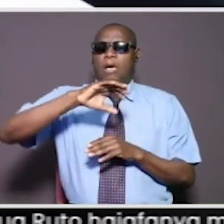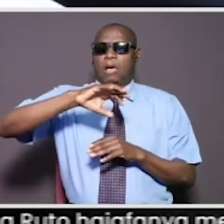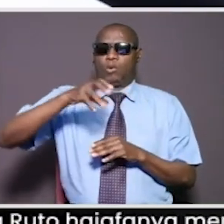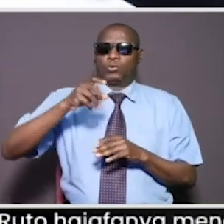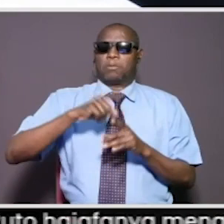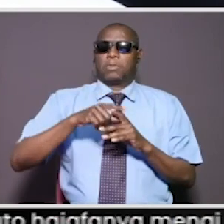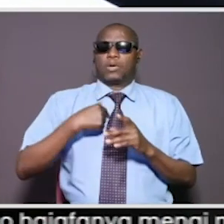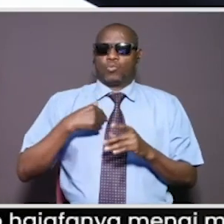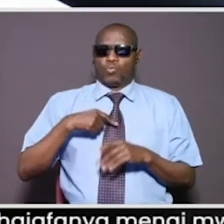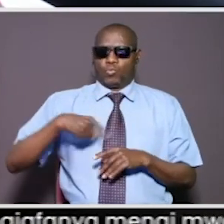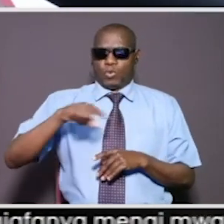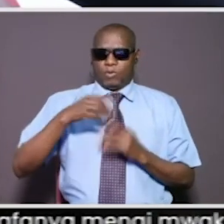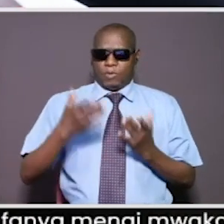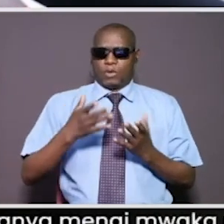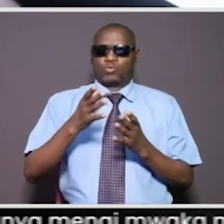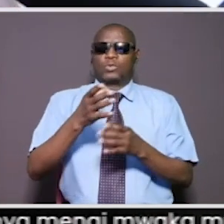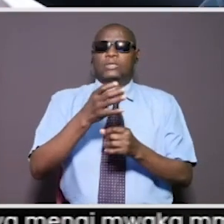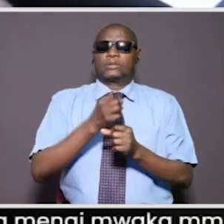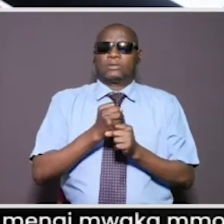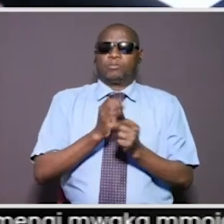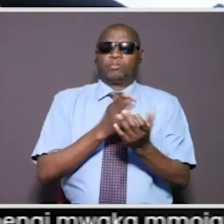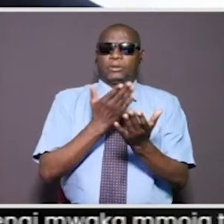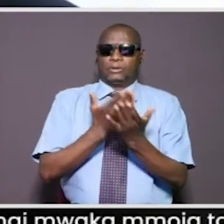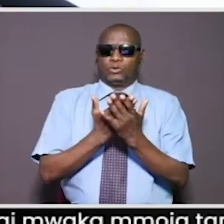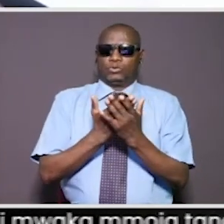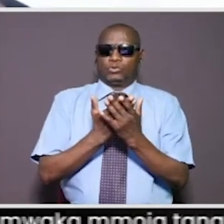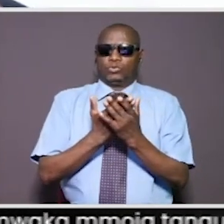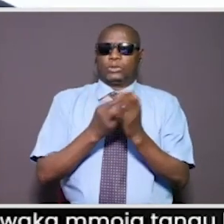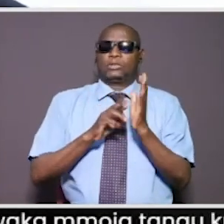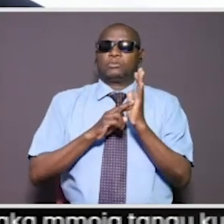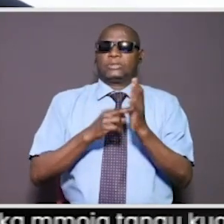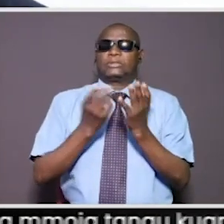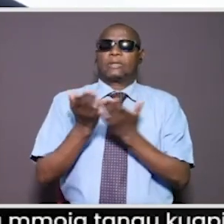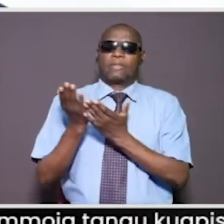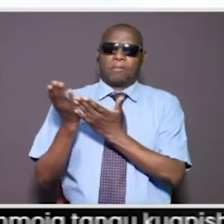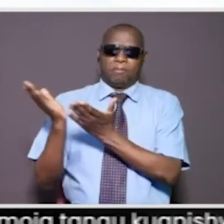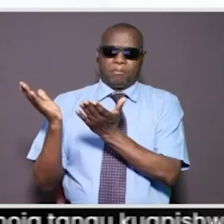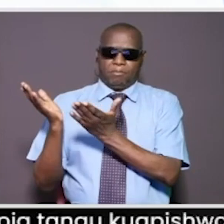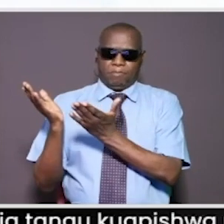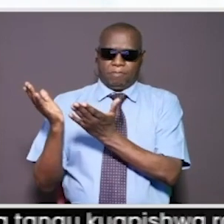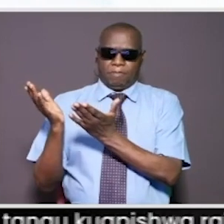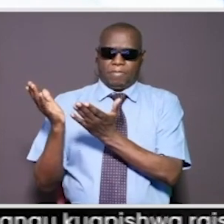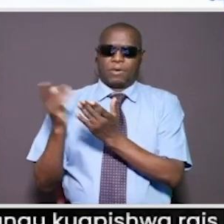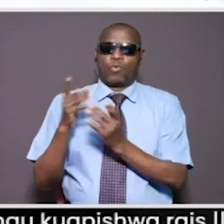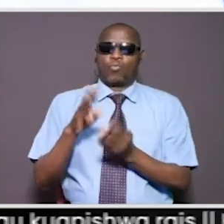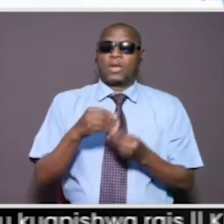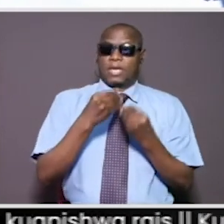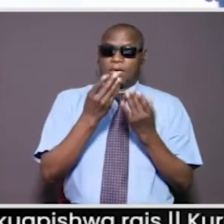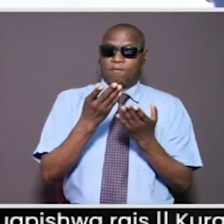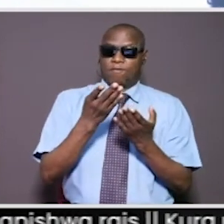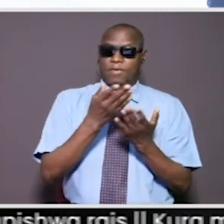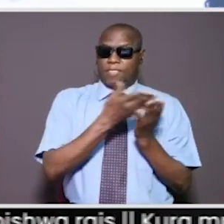receive this petition on their behalf, and trust us that we will be giving them this petition